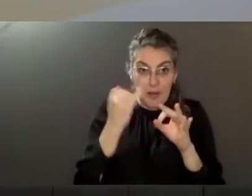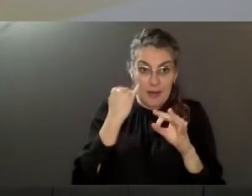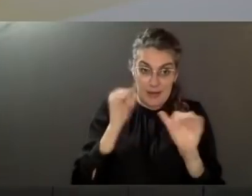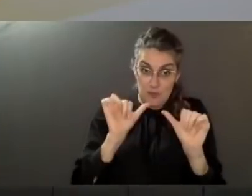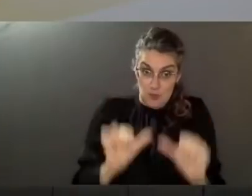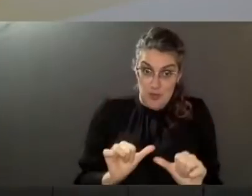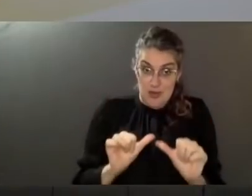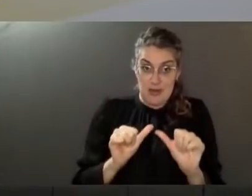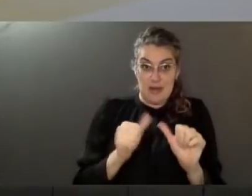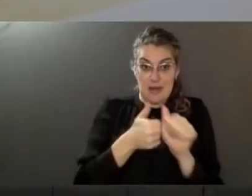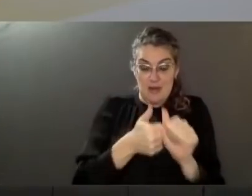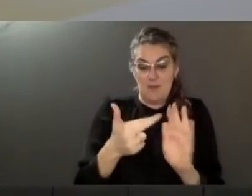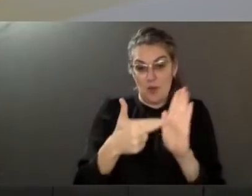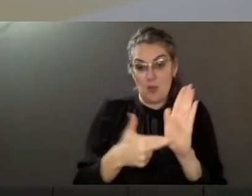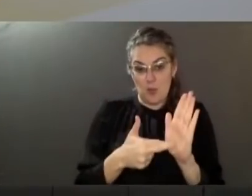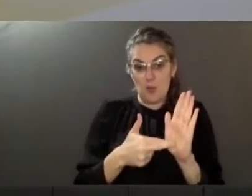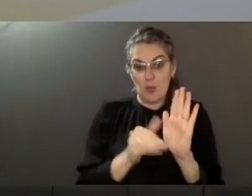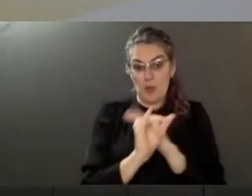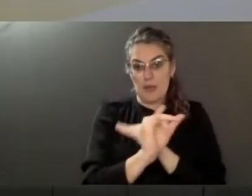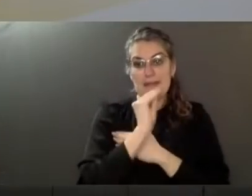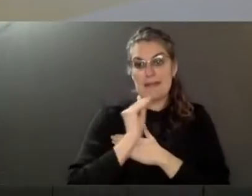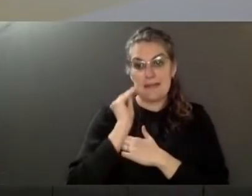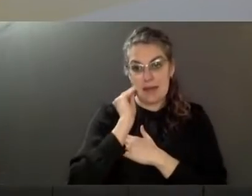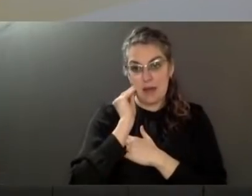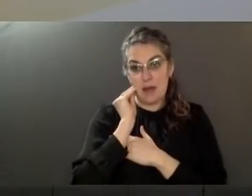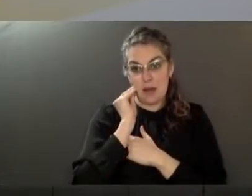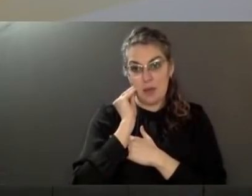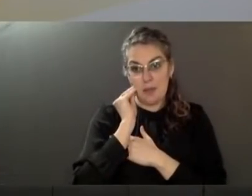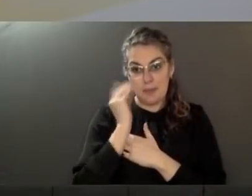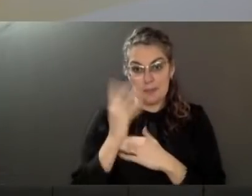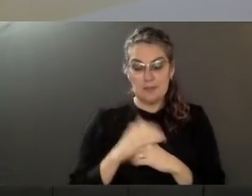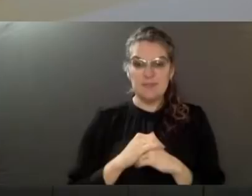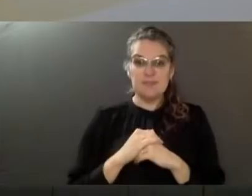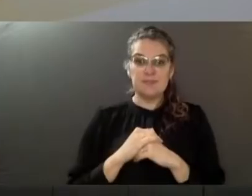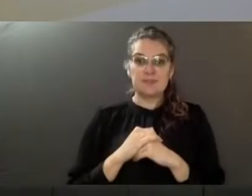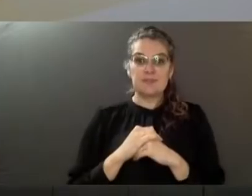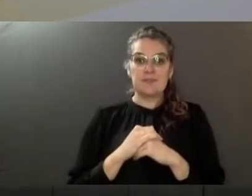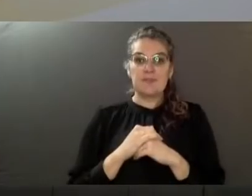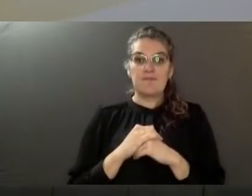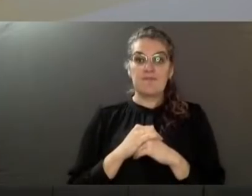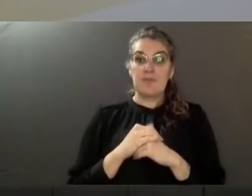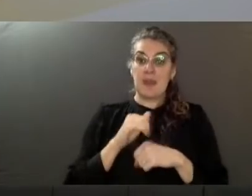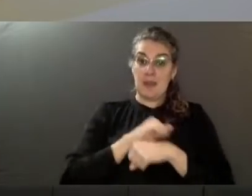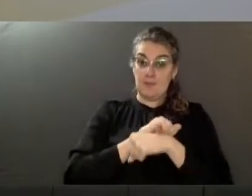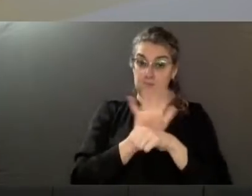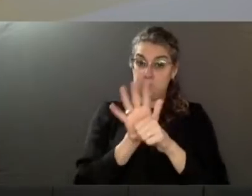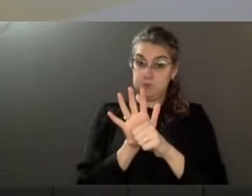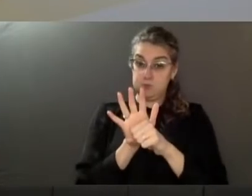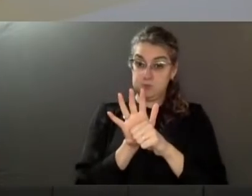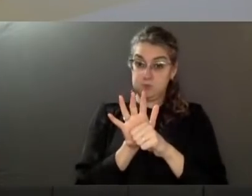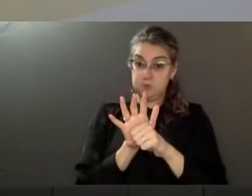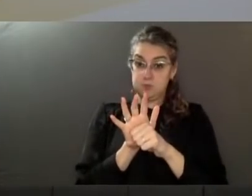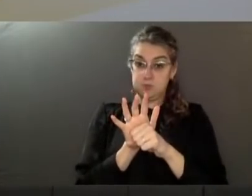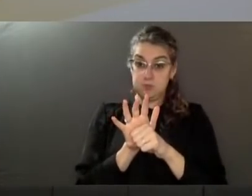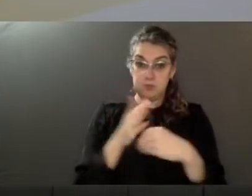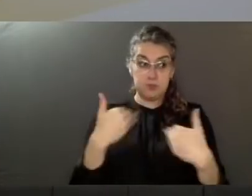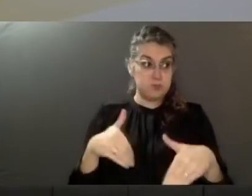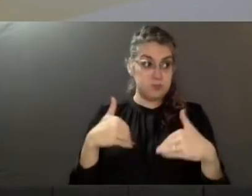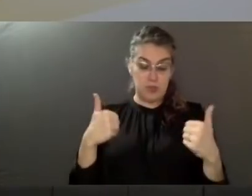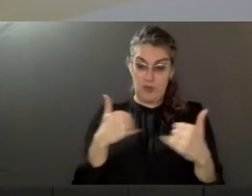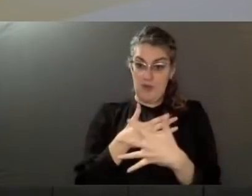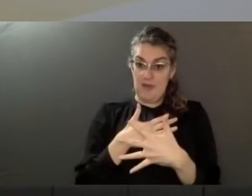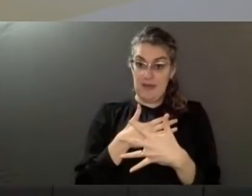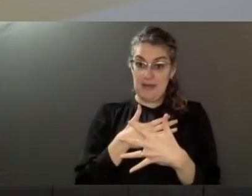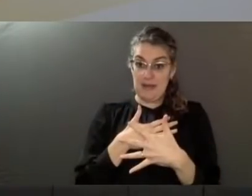about this before too, and I have. It's this virus is tricky. People don't feel sick,